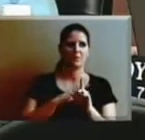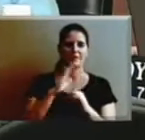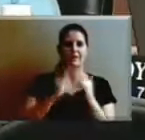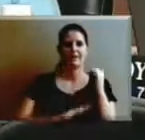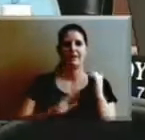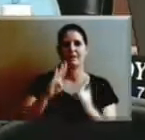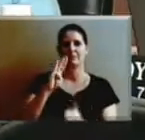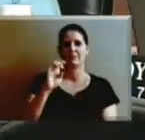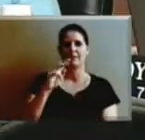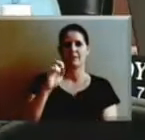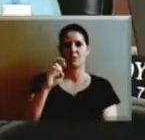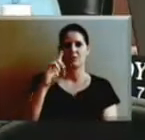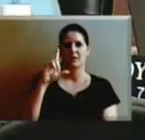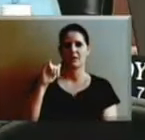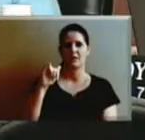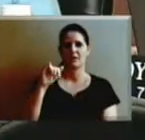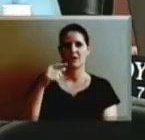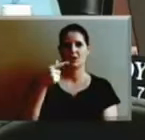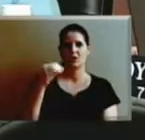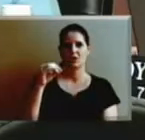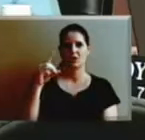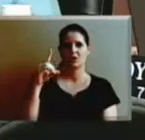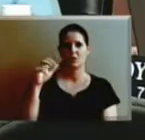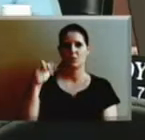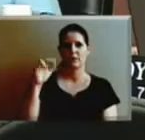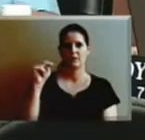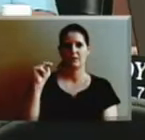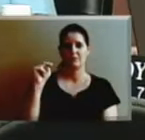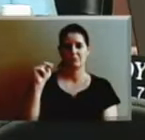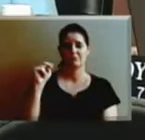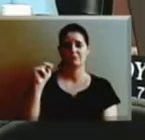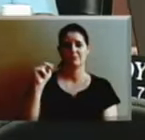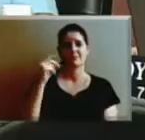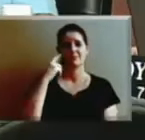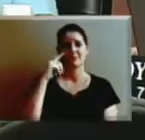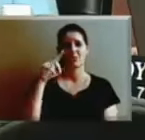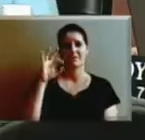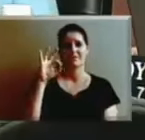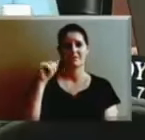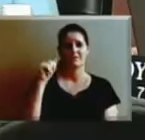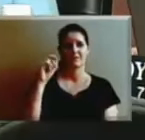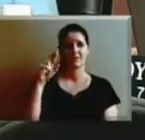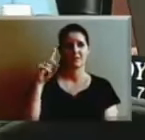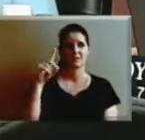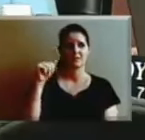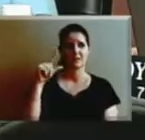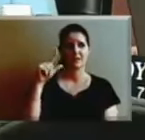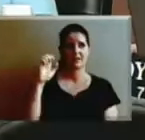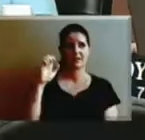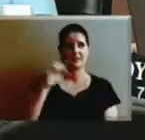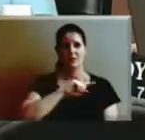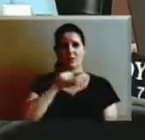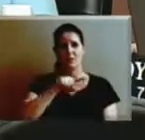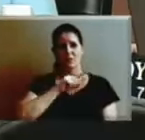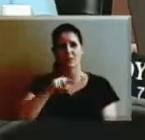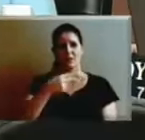all the years of service that she gave to that community and the kids, and coming to the high school events,